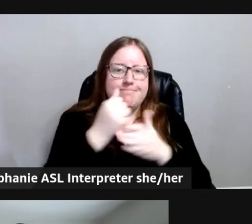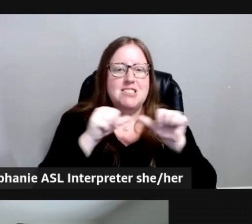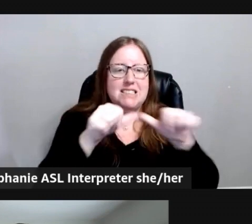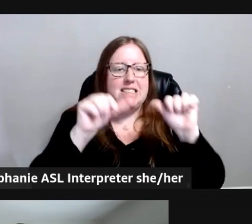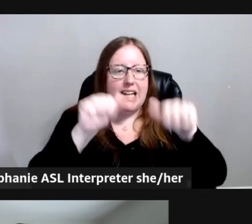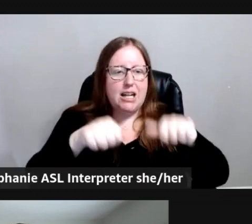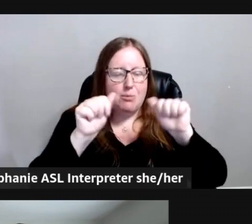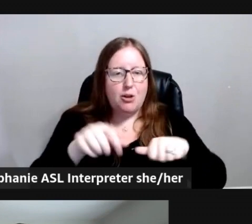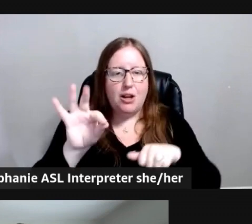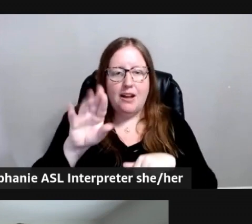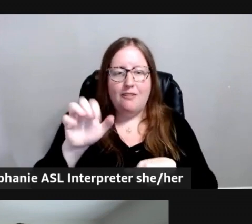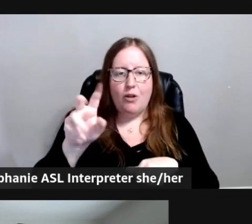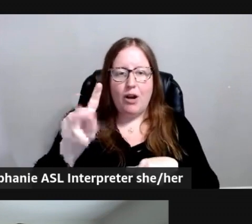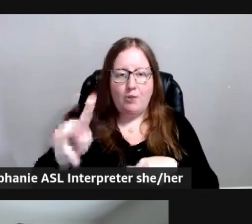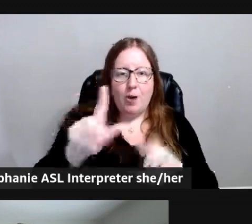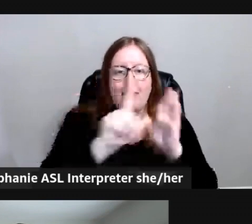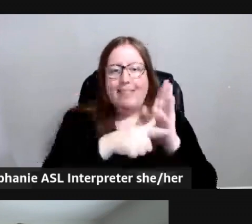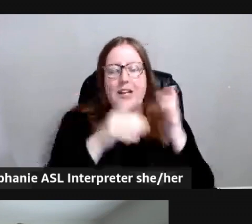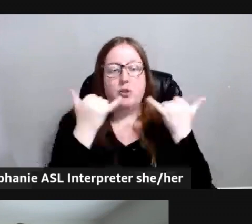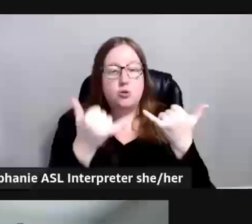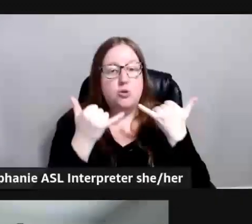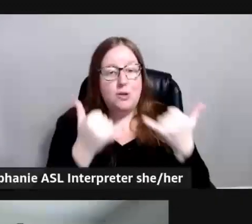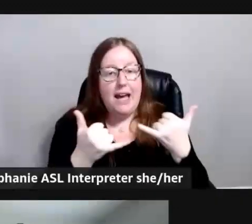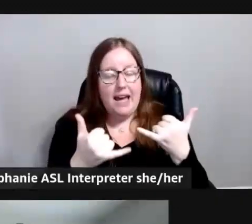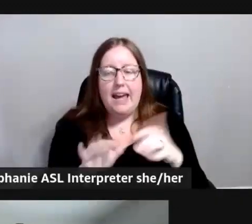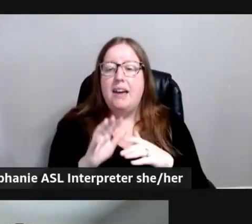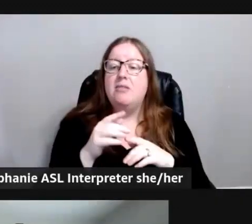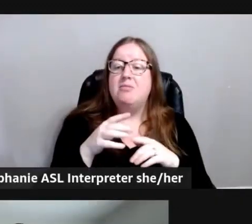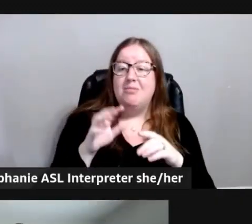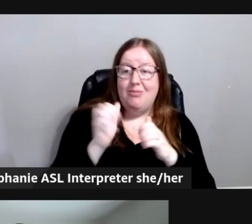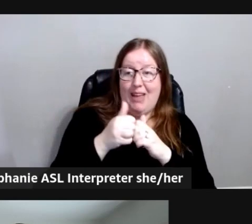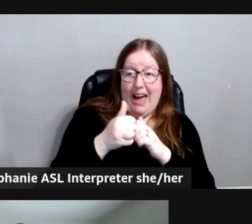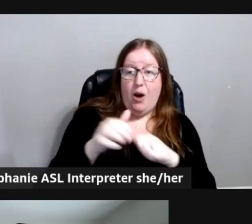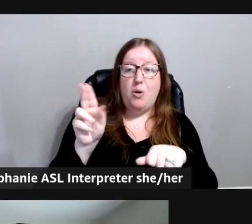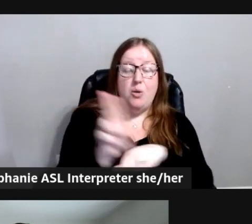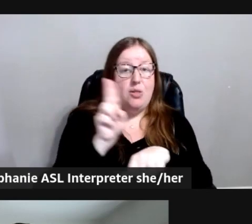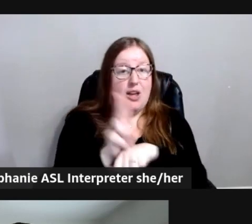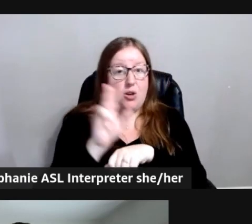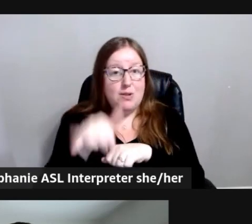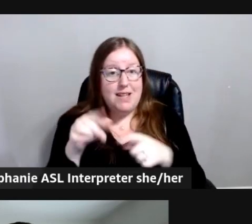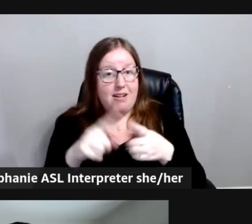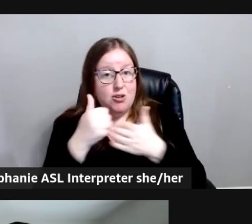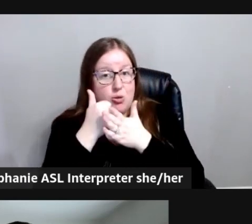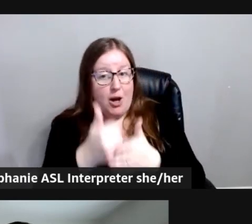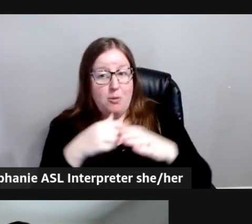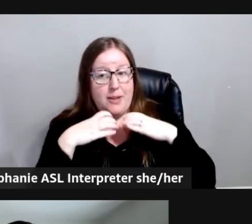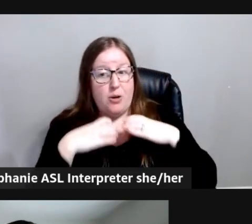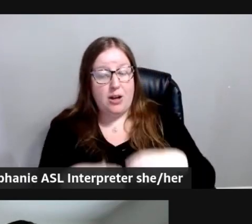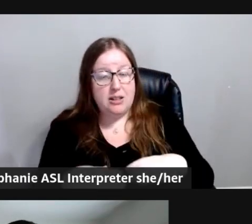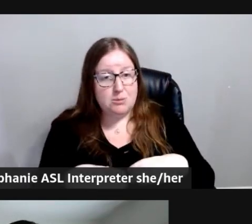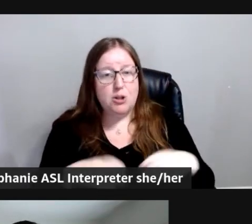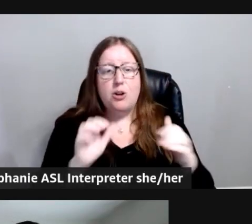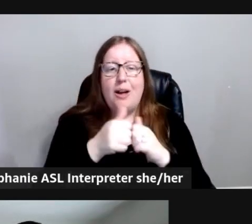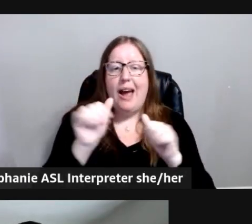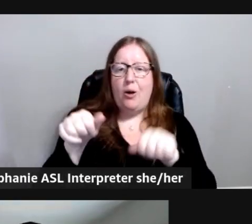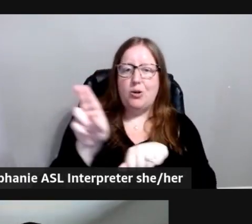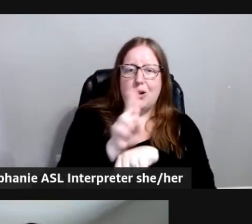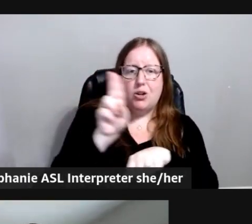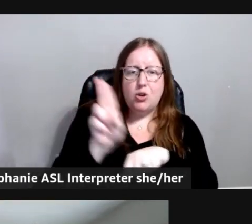Insights Framework a little bit later on today, and how they've both used this to help their customers, and how you can either use